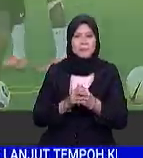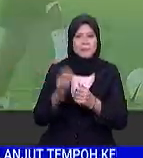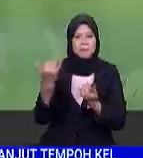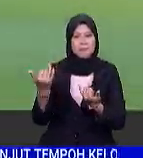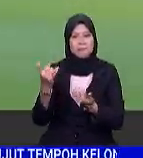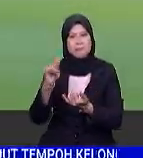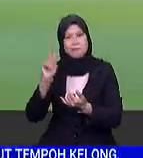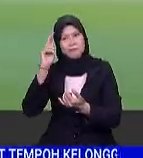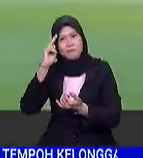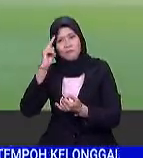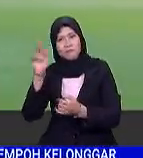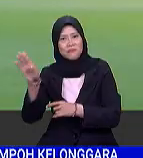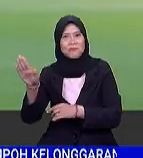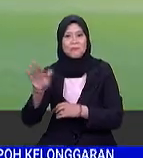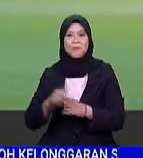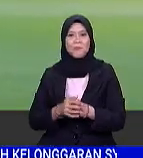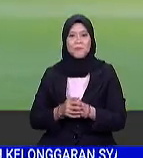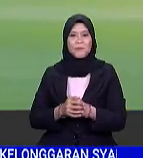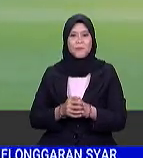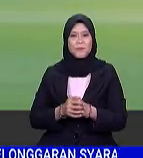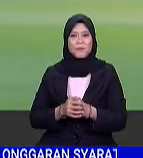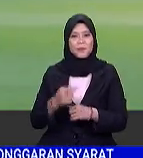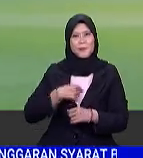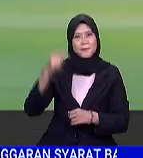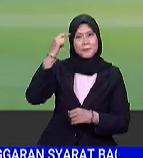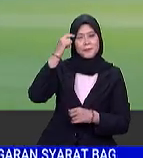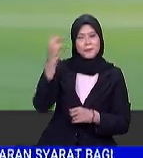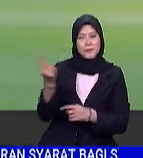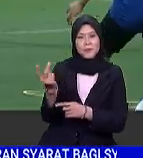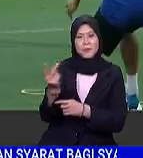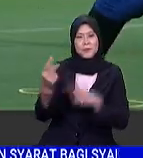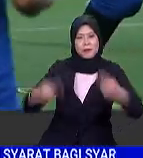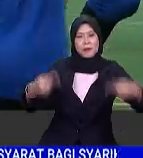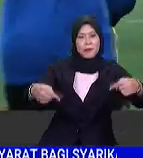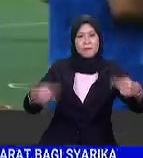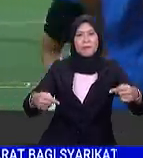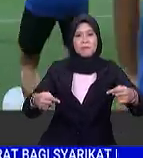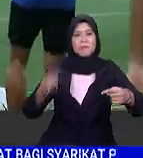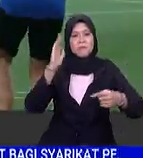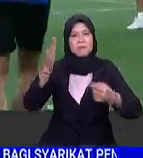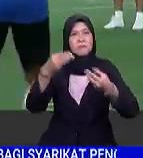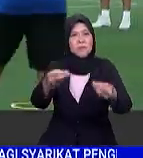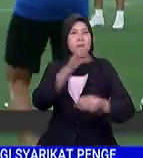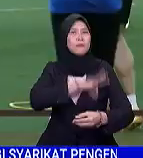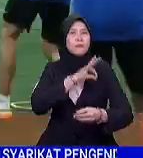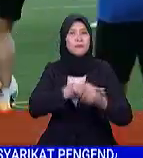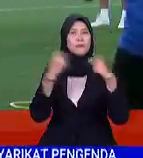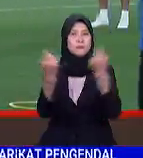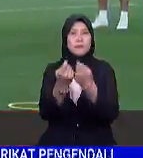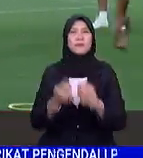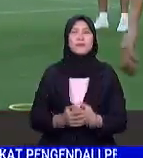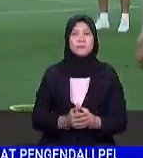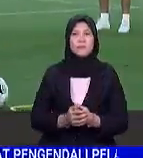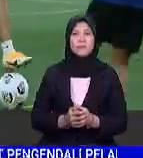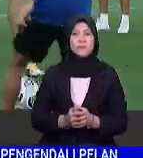Therefore, we choose this trend. I feel that these two matches have benefited to our team. See,